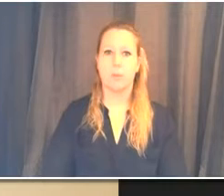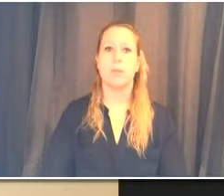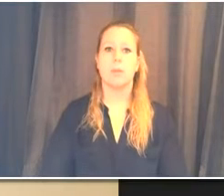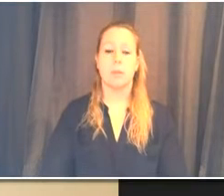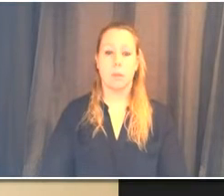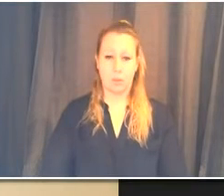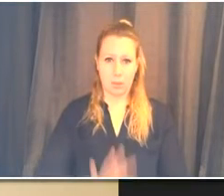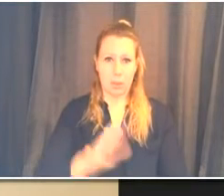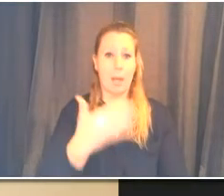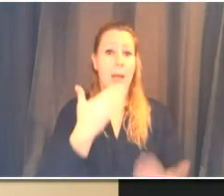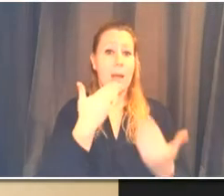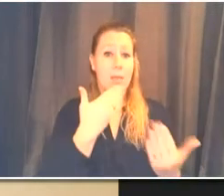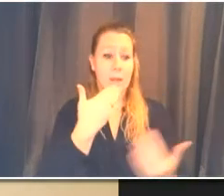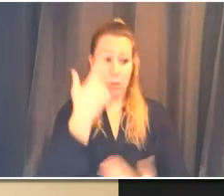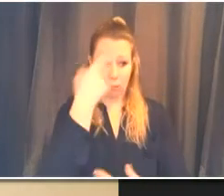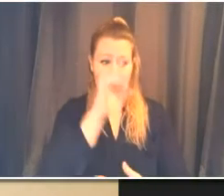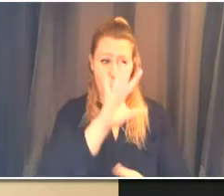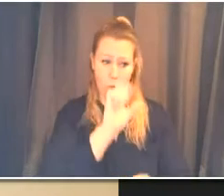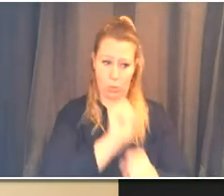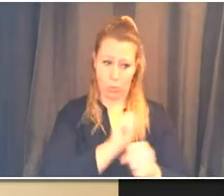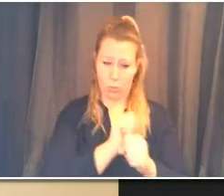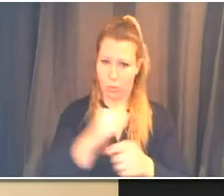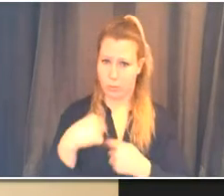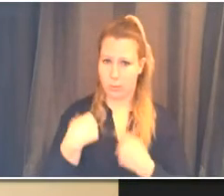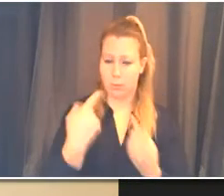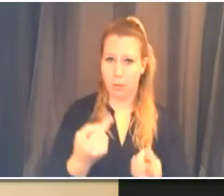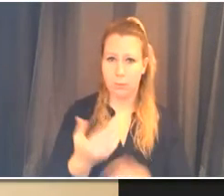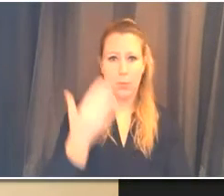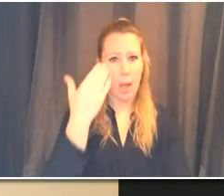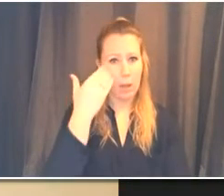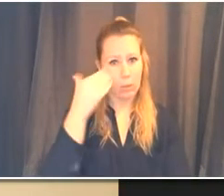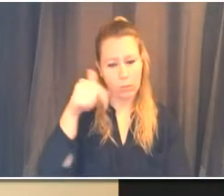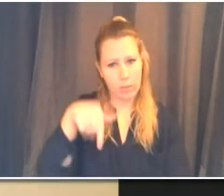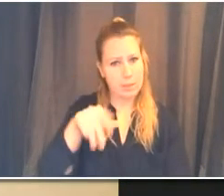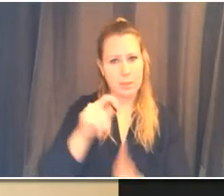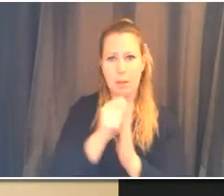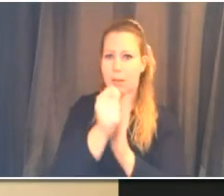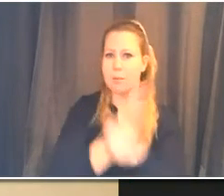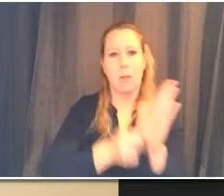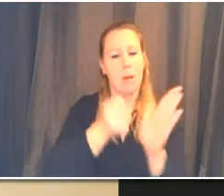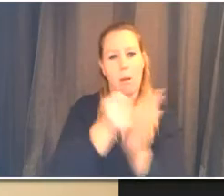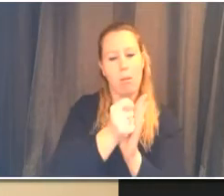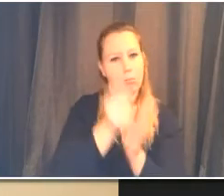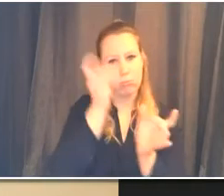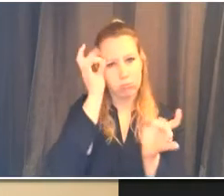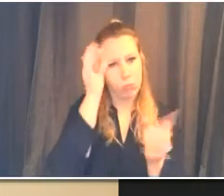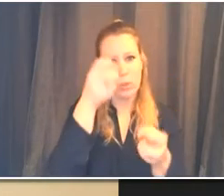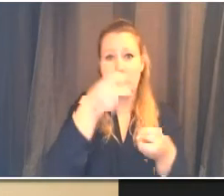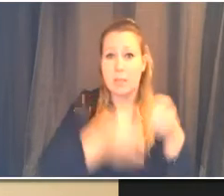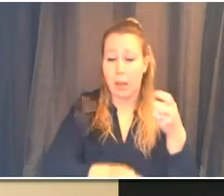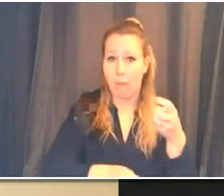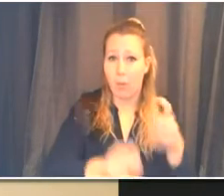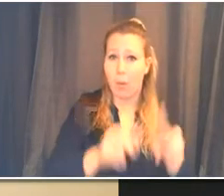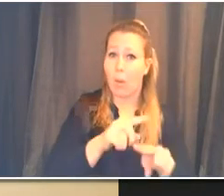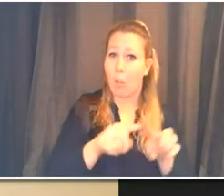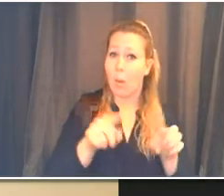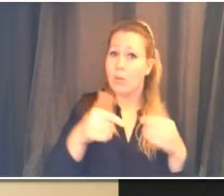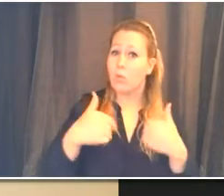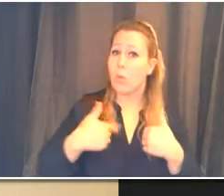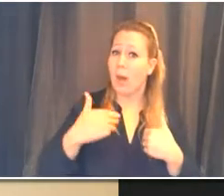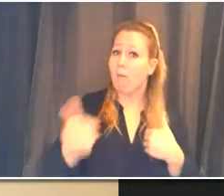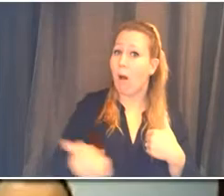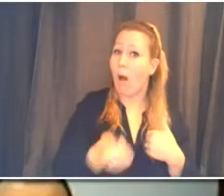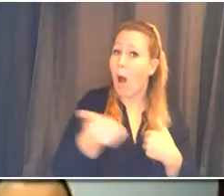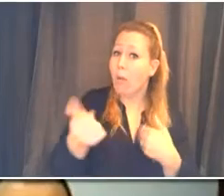online so we have DV officers obviously uh Is it feasible for them to receive text or to get their